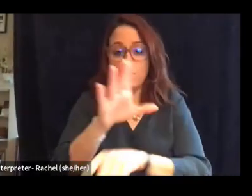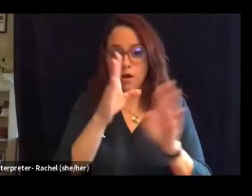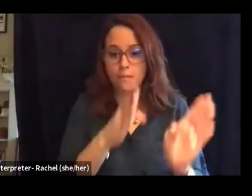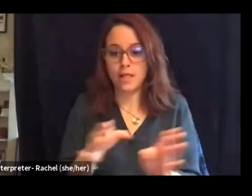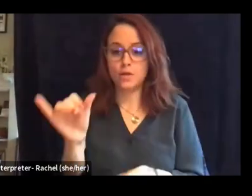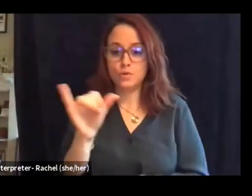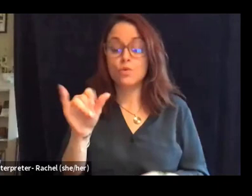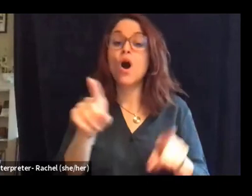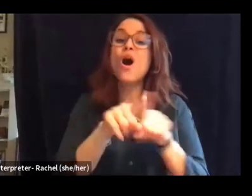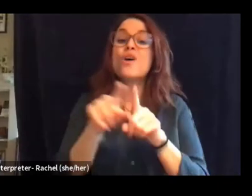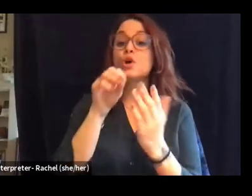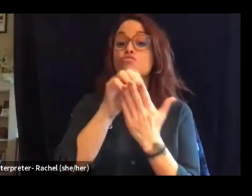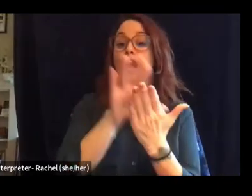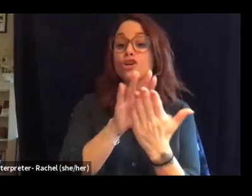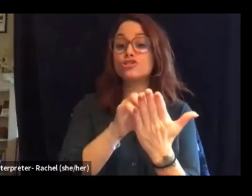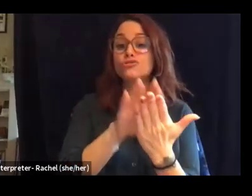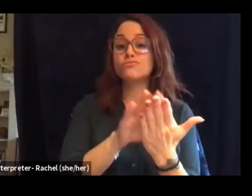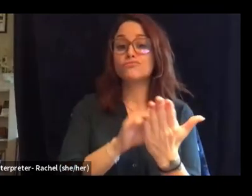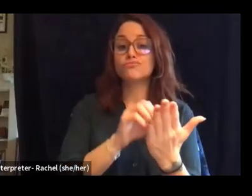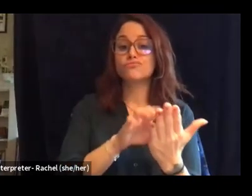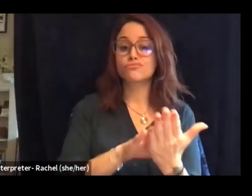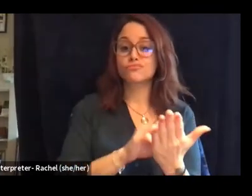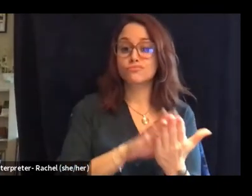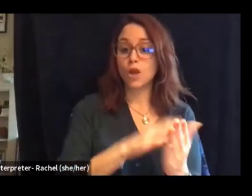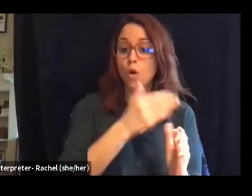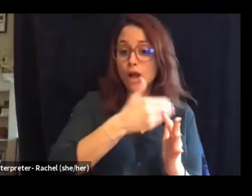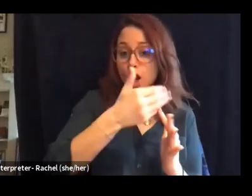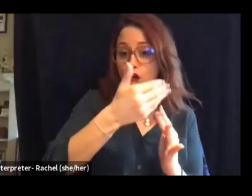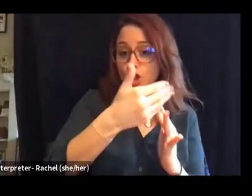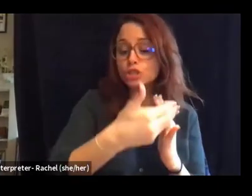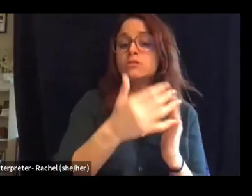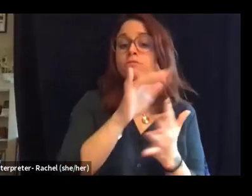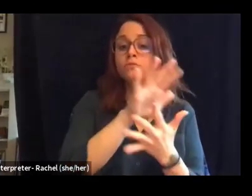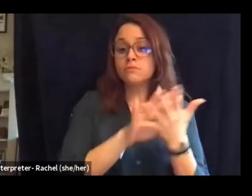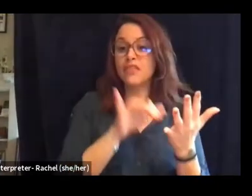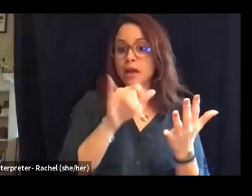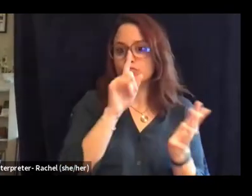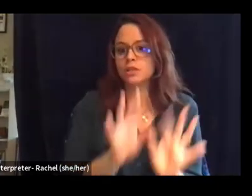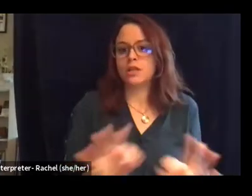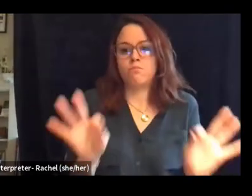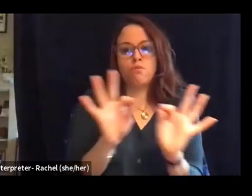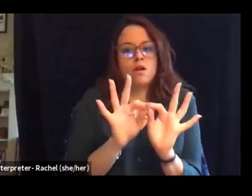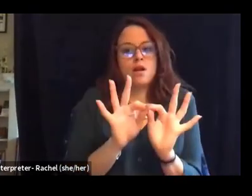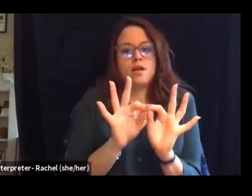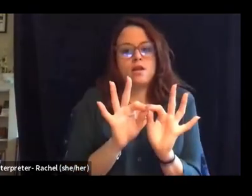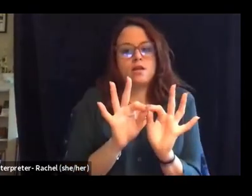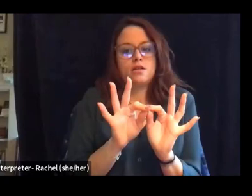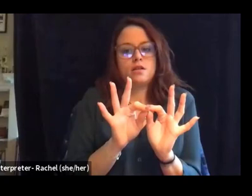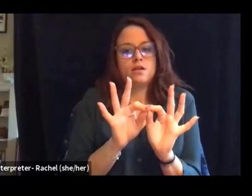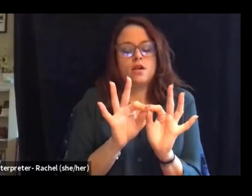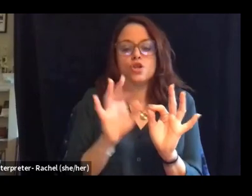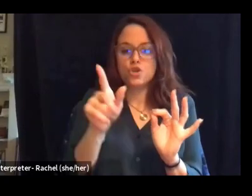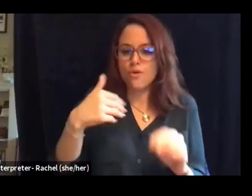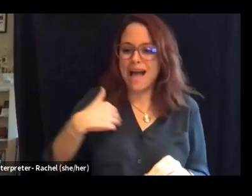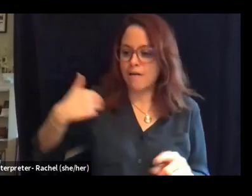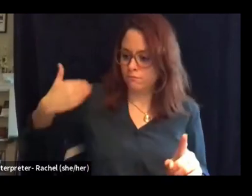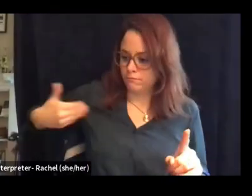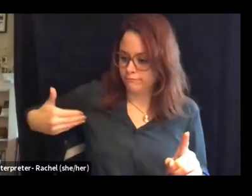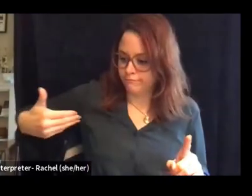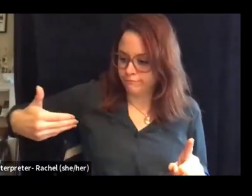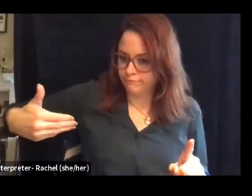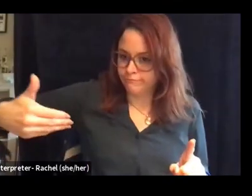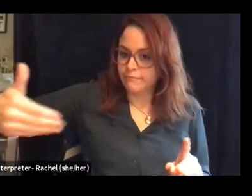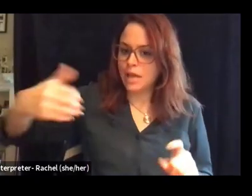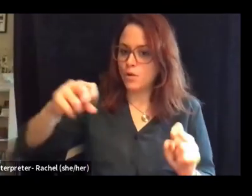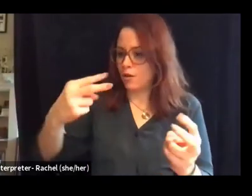keeping records over the long term so that you can go back and modify and pivot where you might need